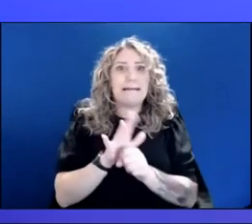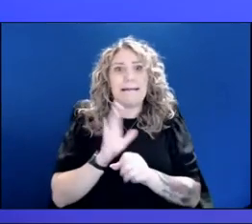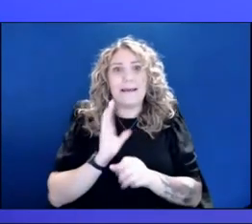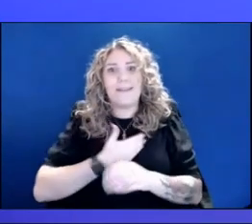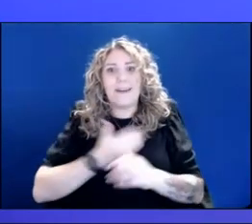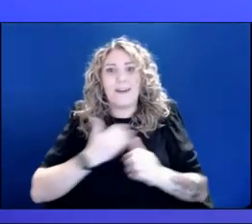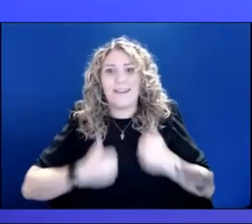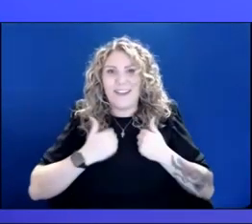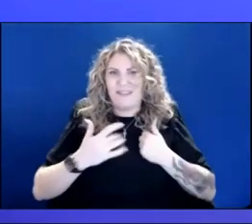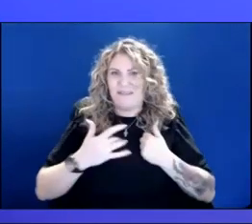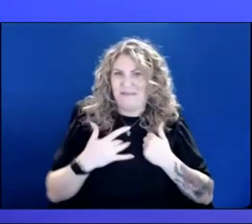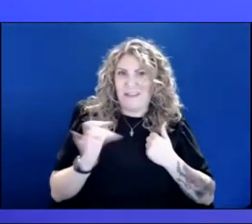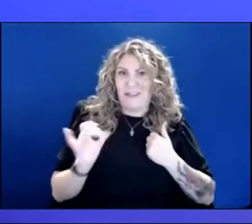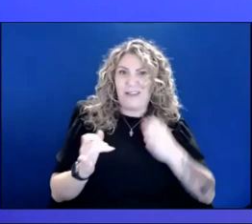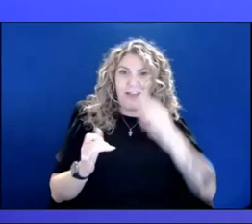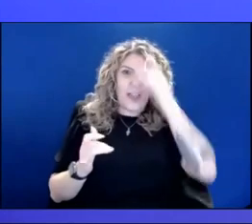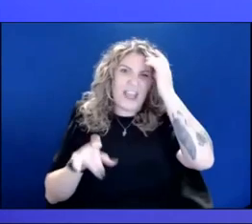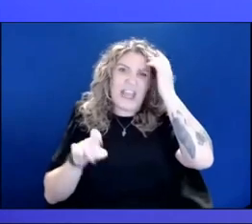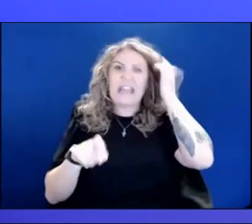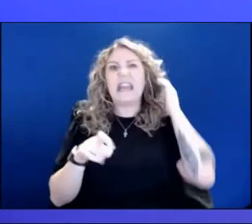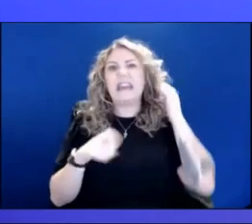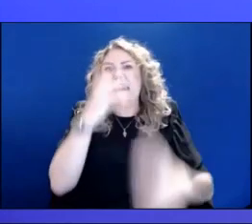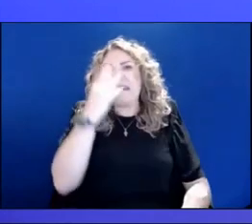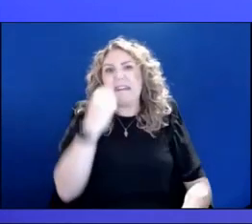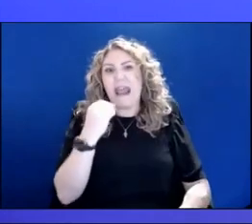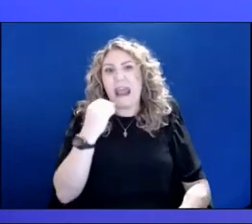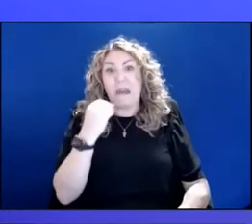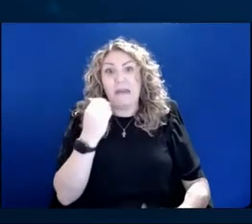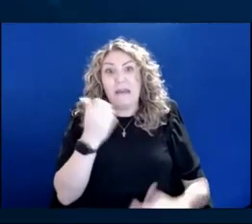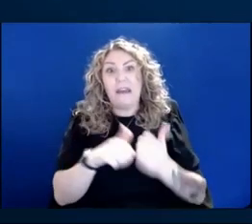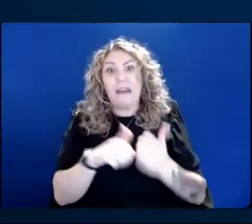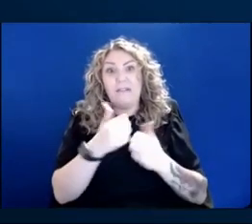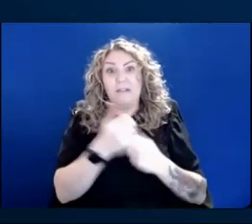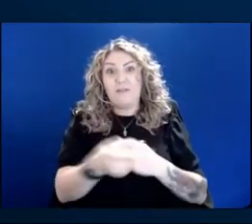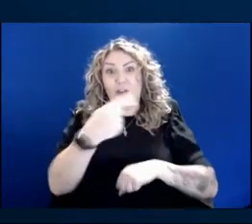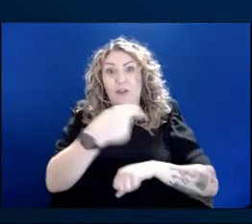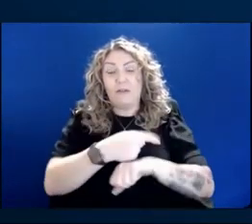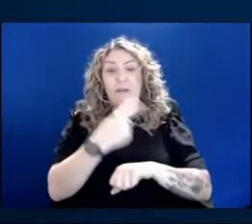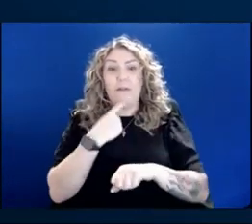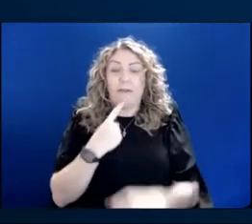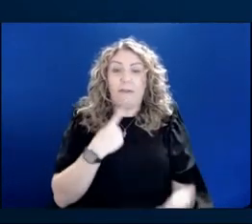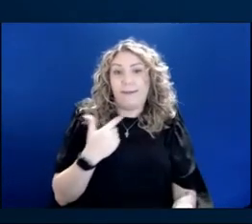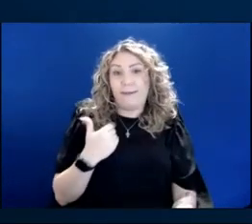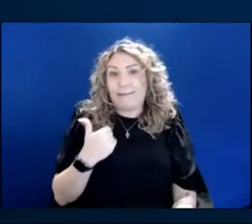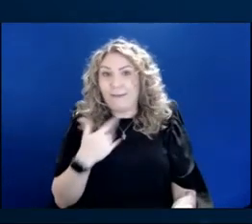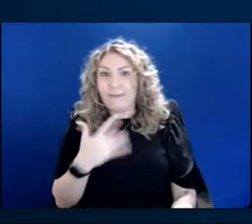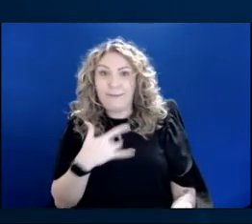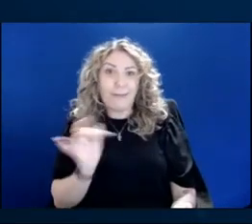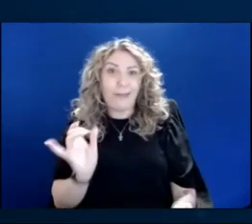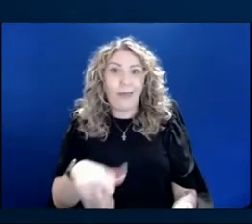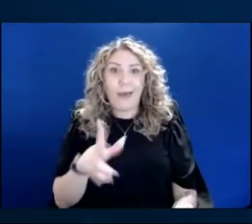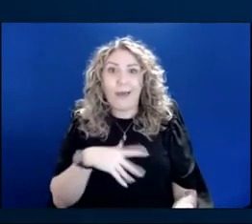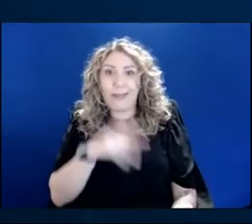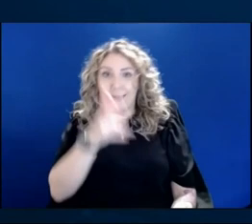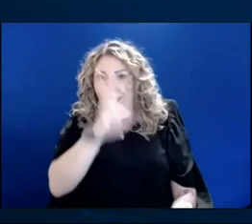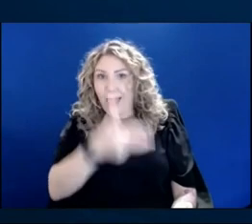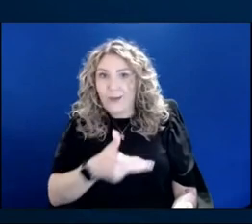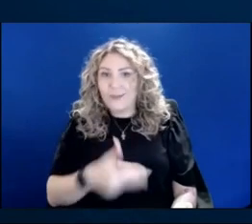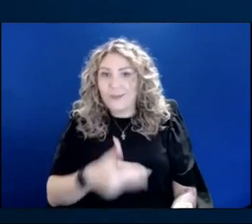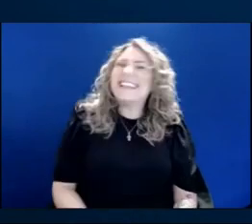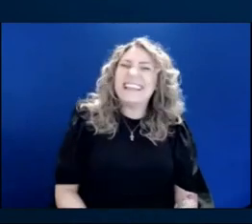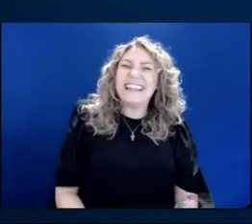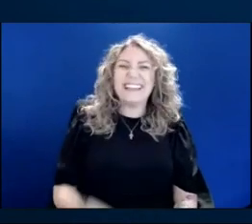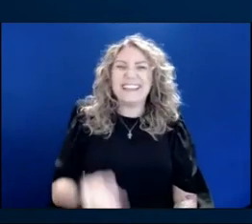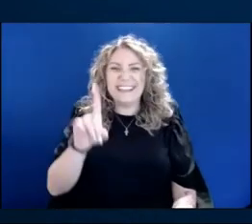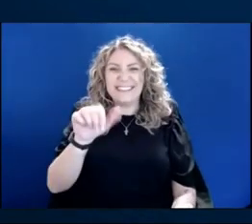I need to take a nap every couple of days. Right. In the middle of the afternoon. I know. We feel like big slackers now. Thanks a lot, Stephanie. Dan, what are you most looking forward to